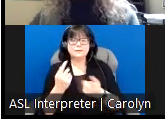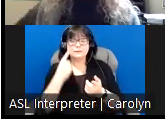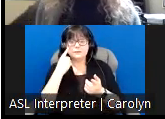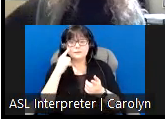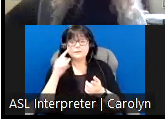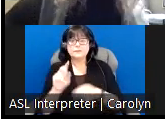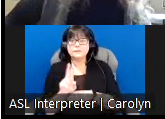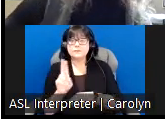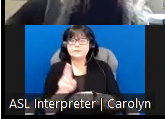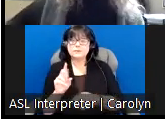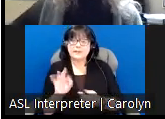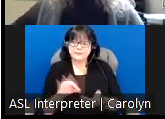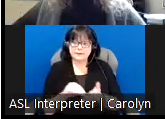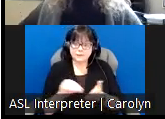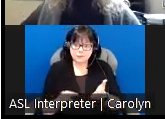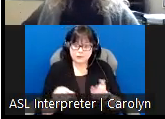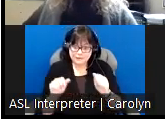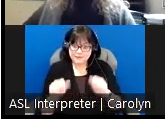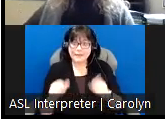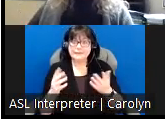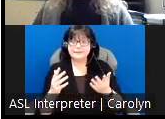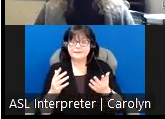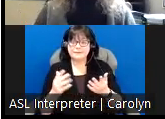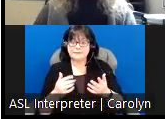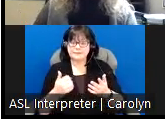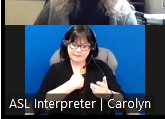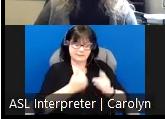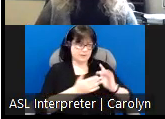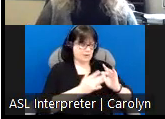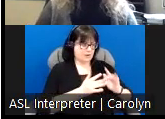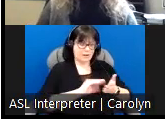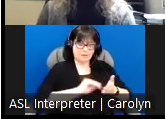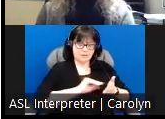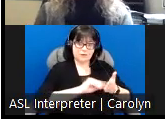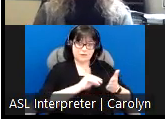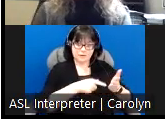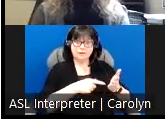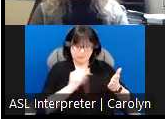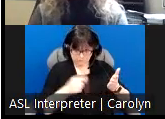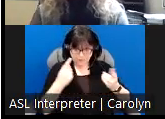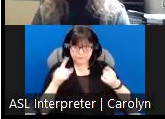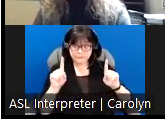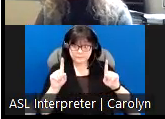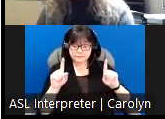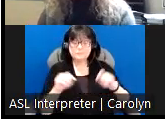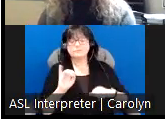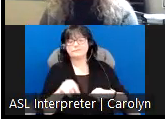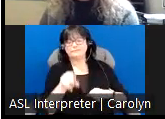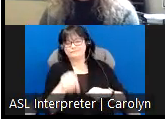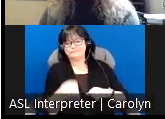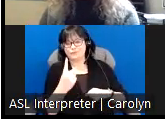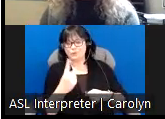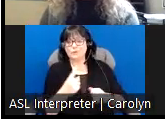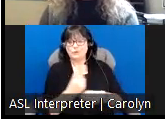out if students were able to succeed in the online environment when we went to remote learning during the lockdown.